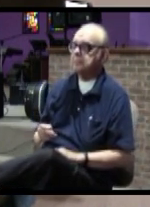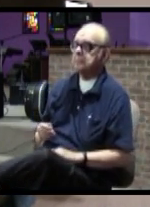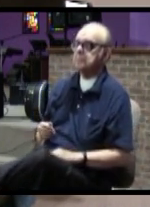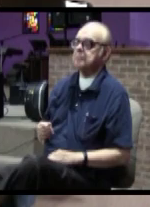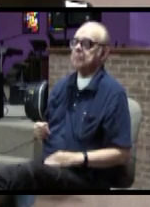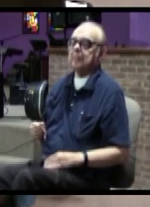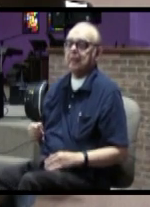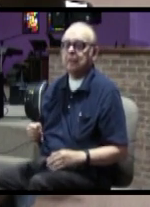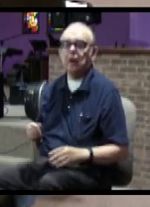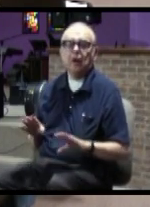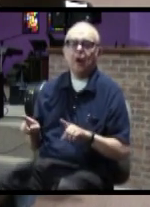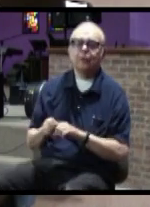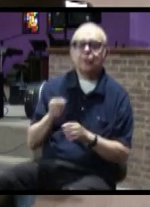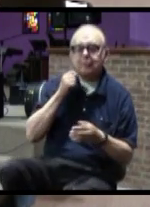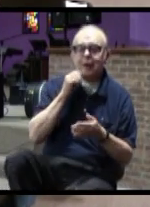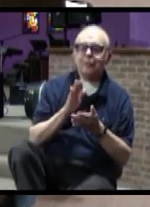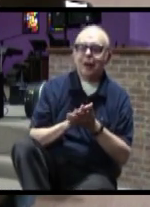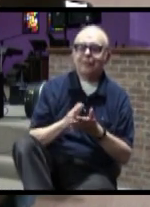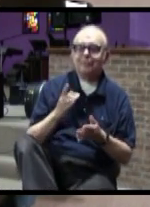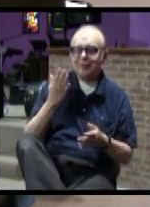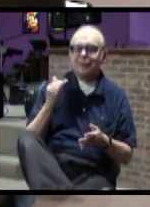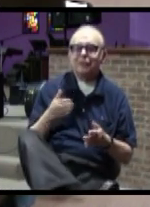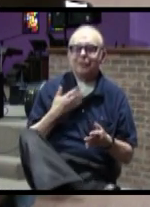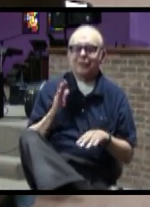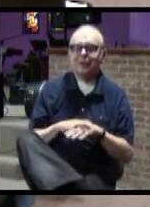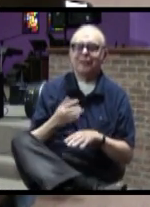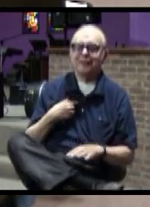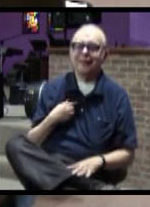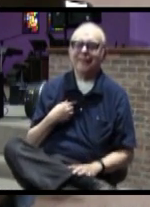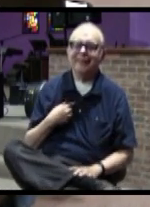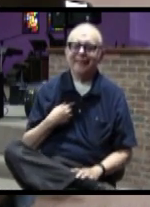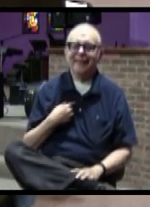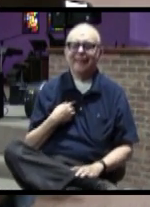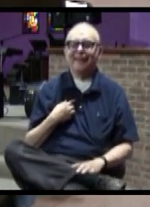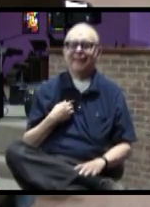Except I brought along someone else, my wife, who was younger than us.